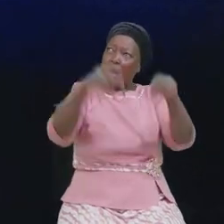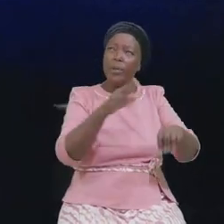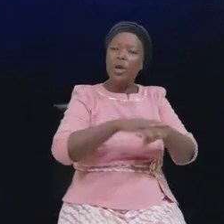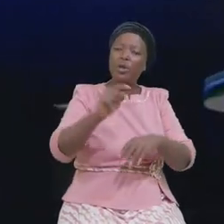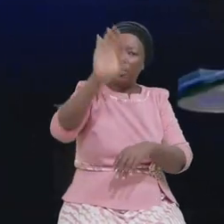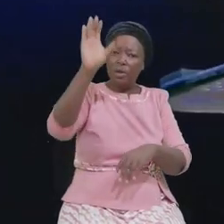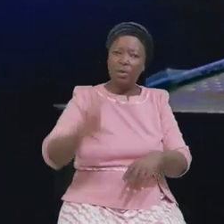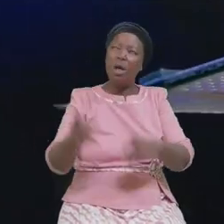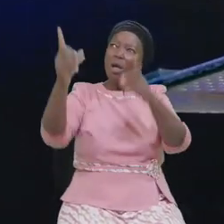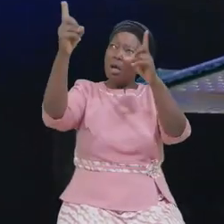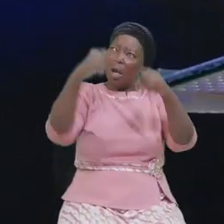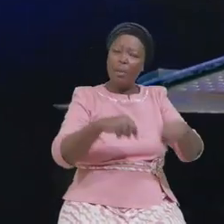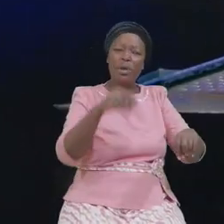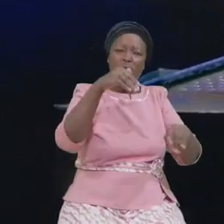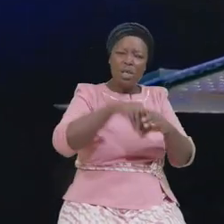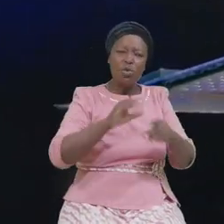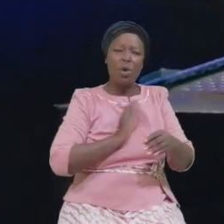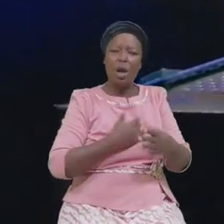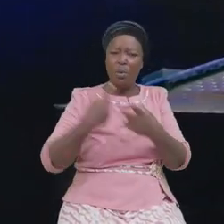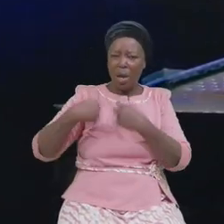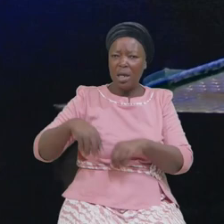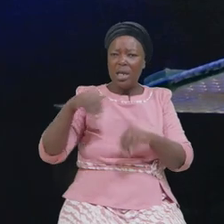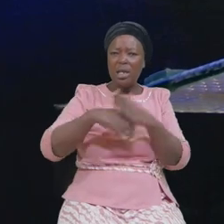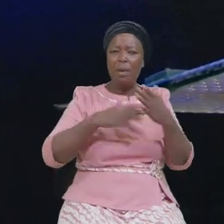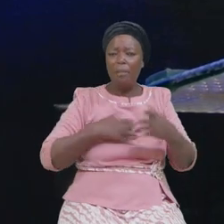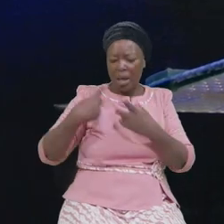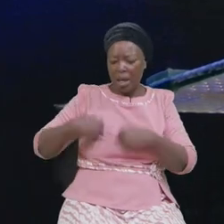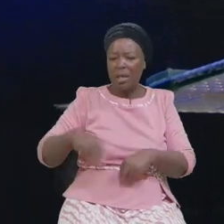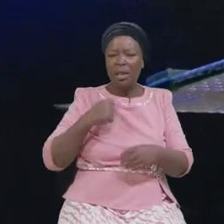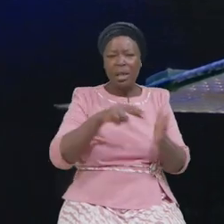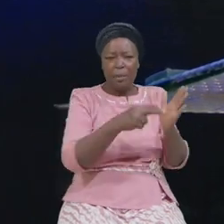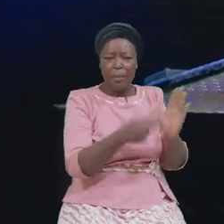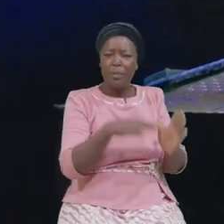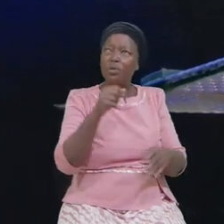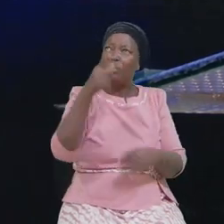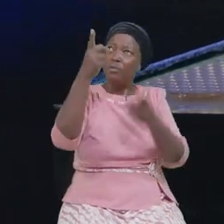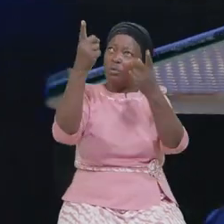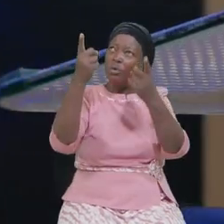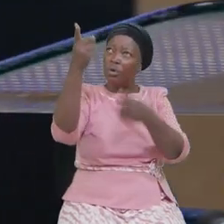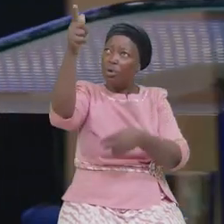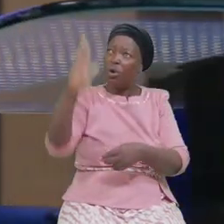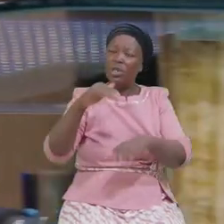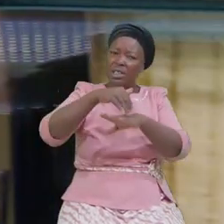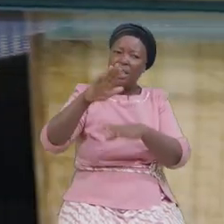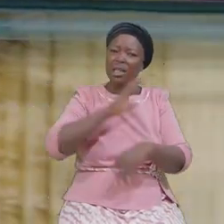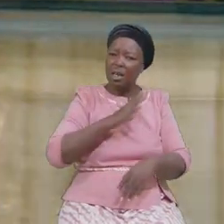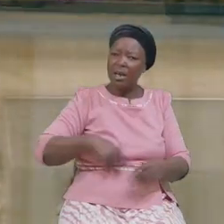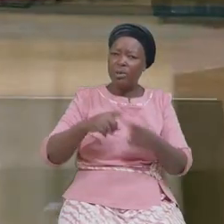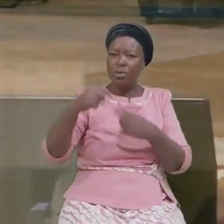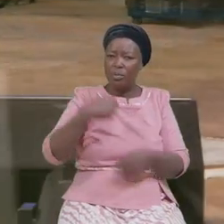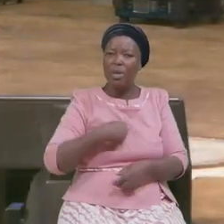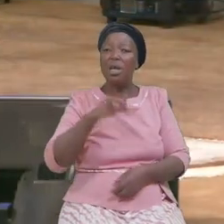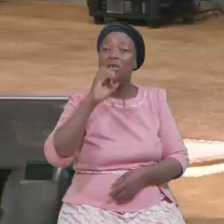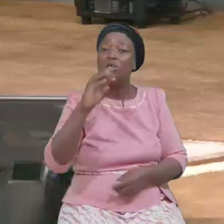cross, coming in our heart, in my heart. The purpose of God sending Christ to me is